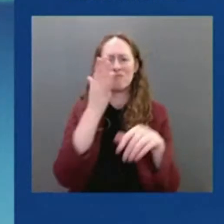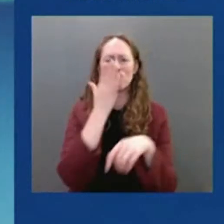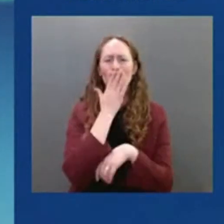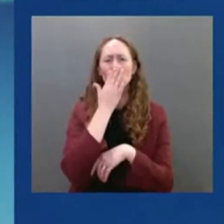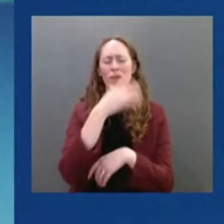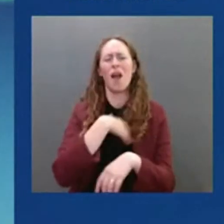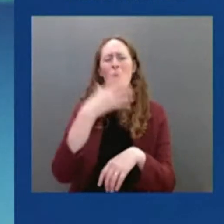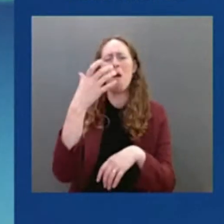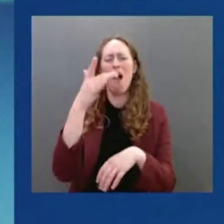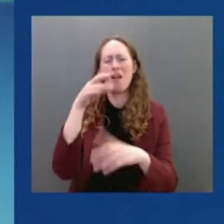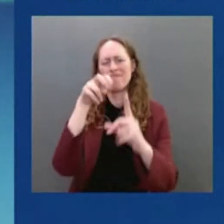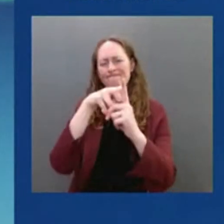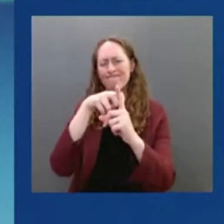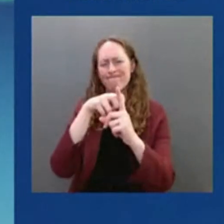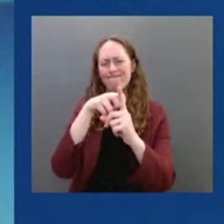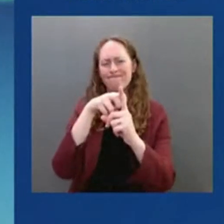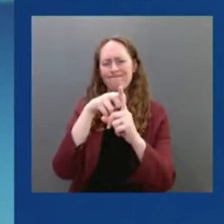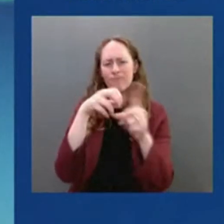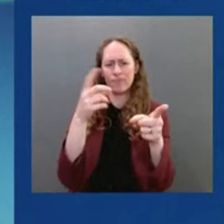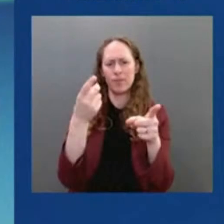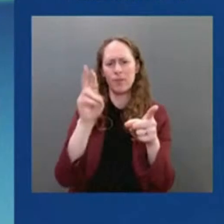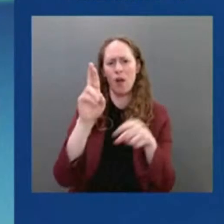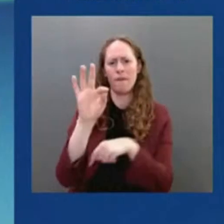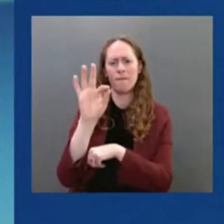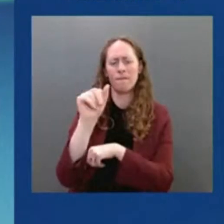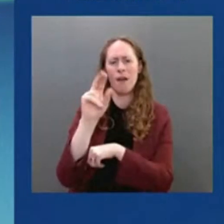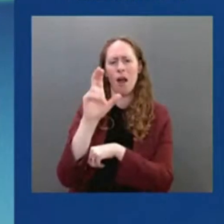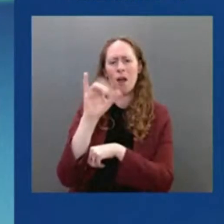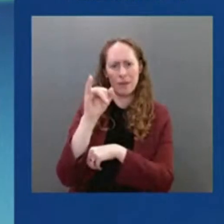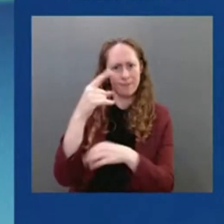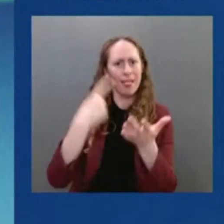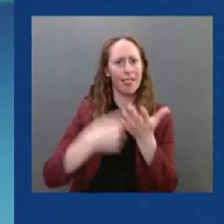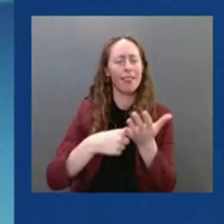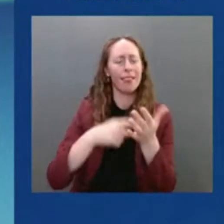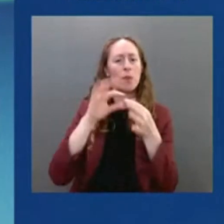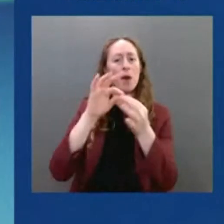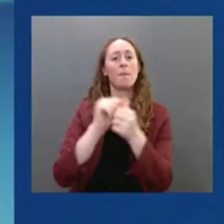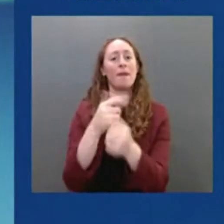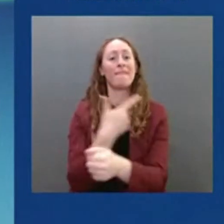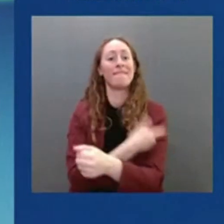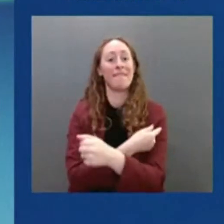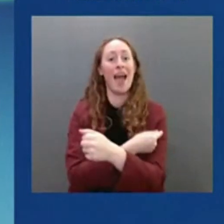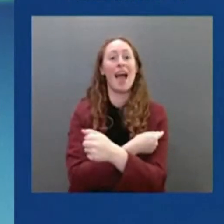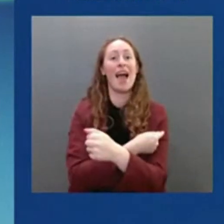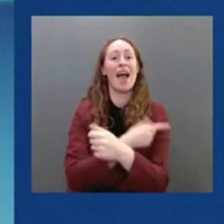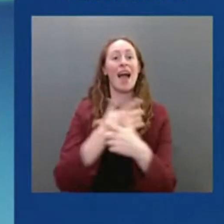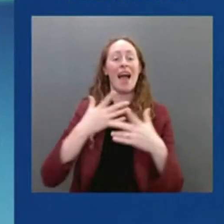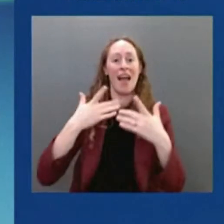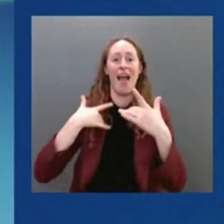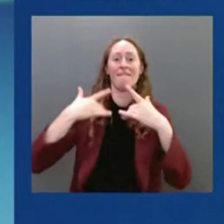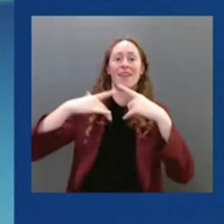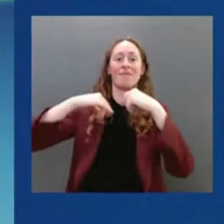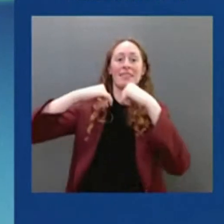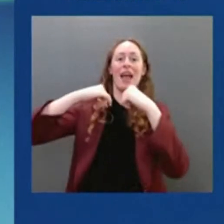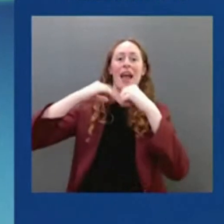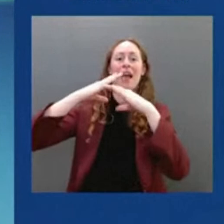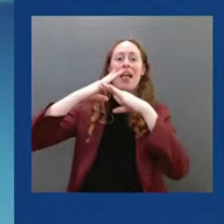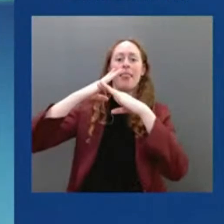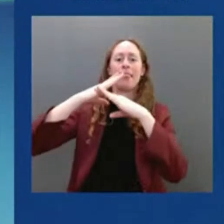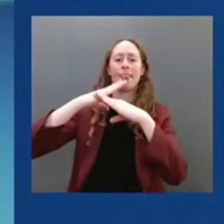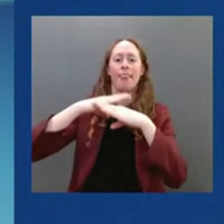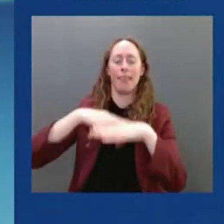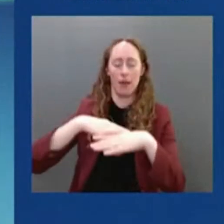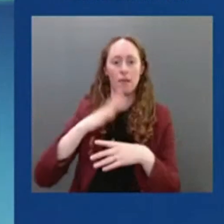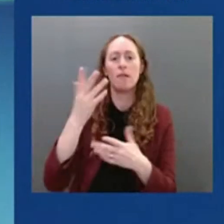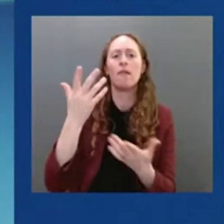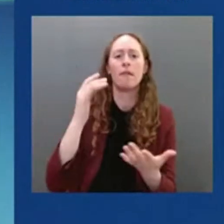is considering expanding eligibility for fourth shots or second boosters to all adults, given that